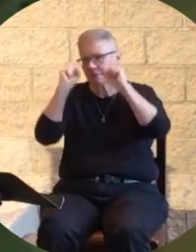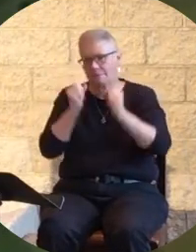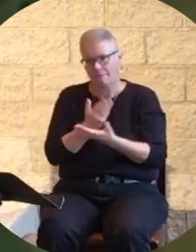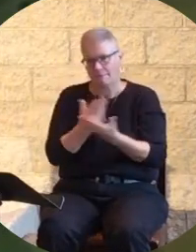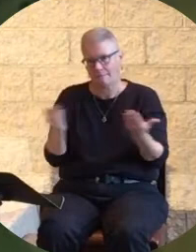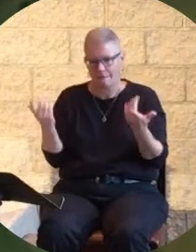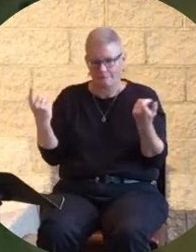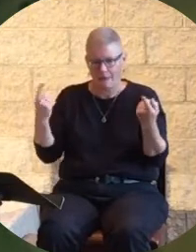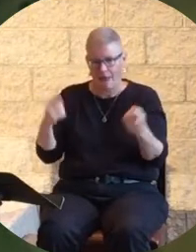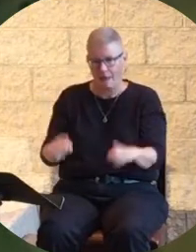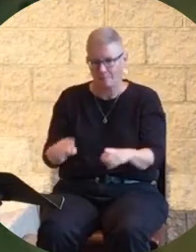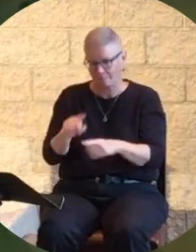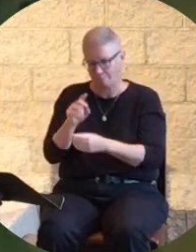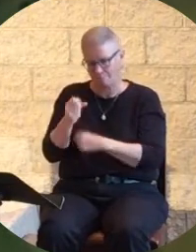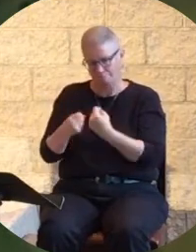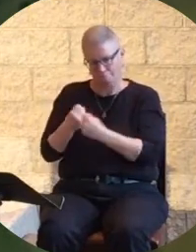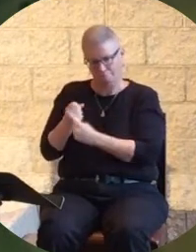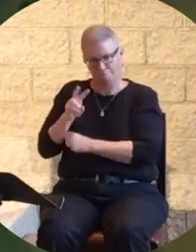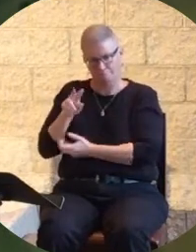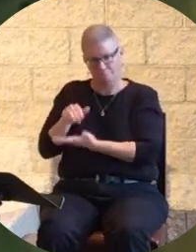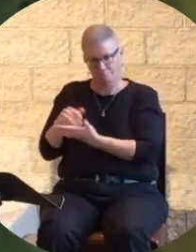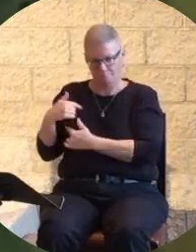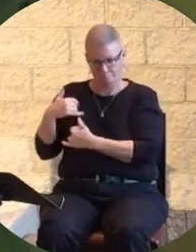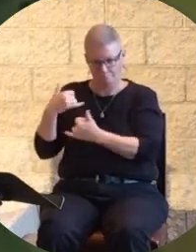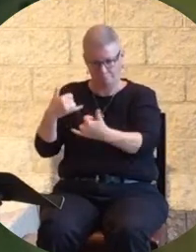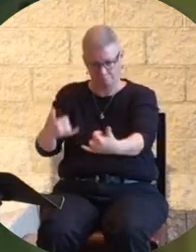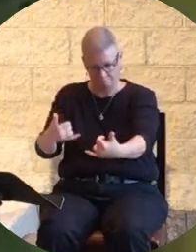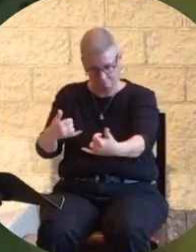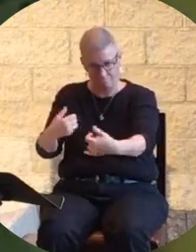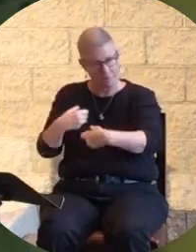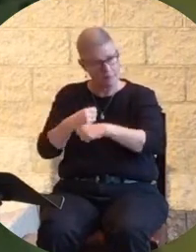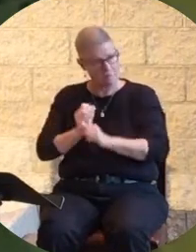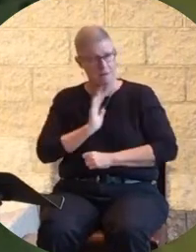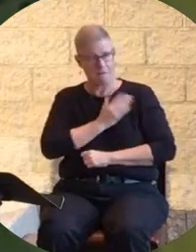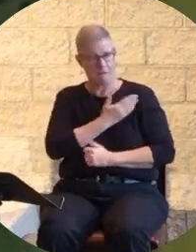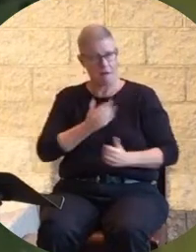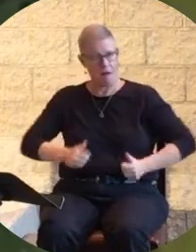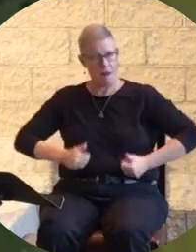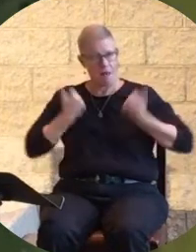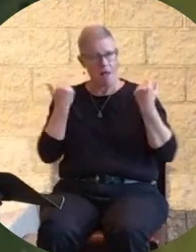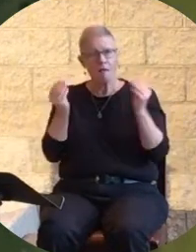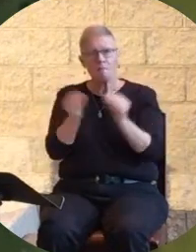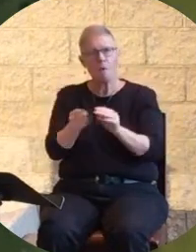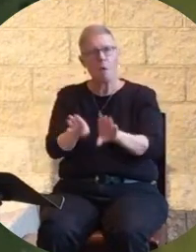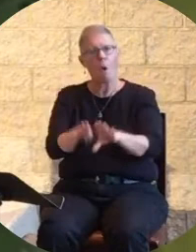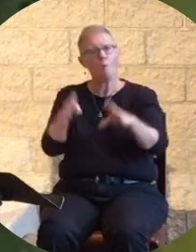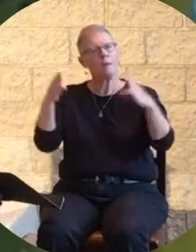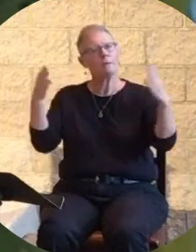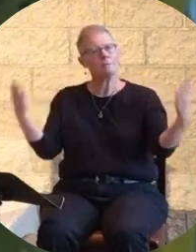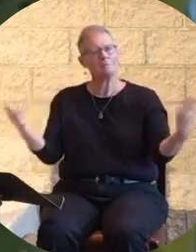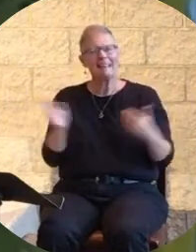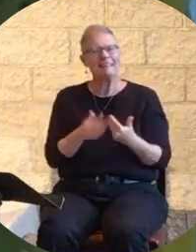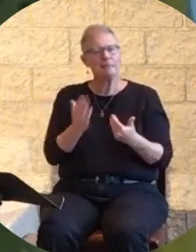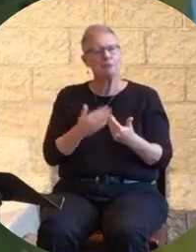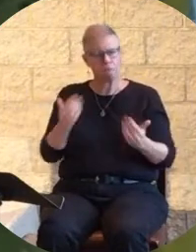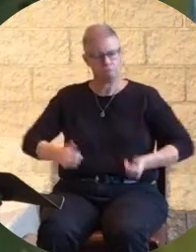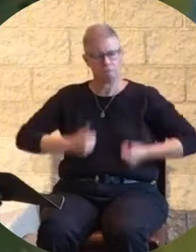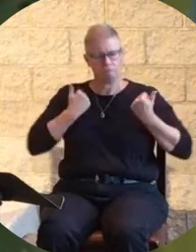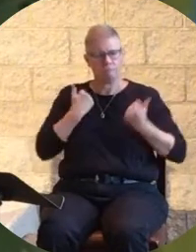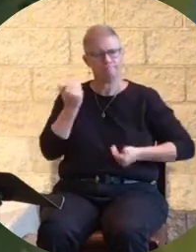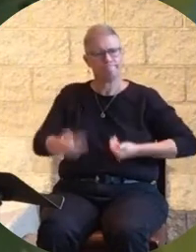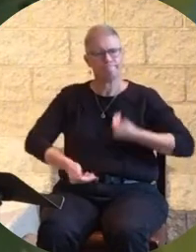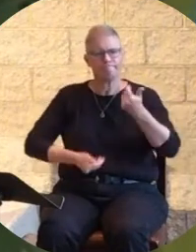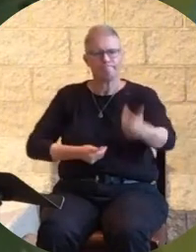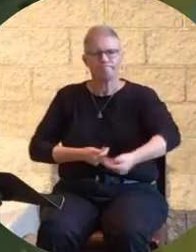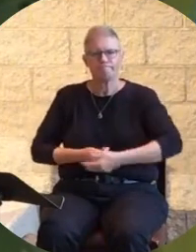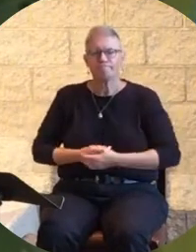since 2000 that have made our lives more open and easier to live. And then